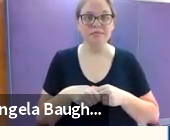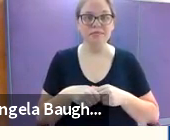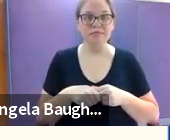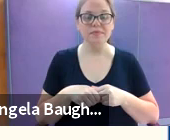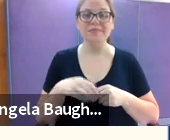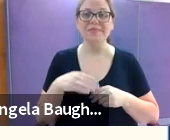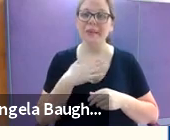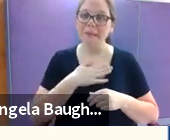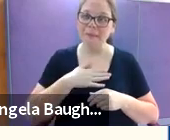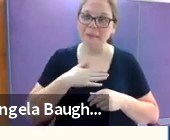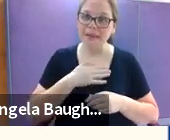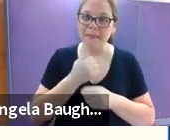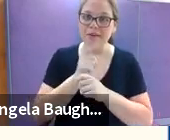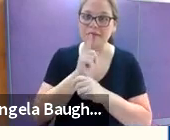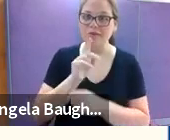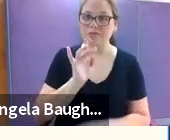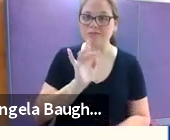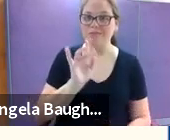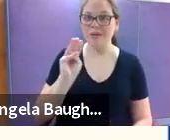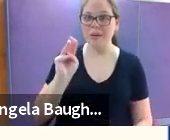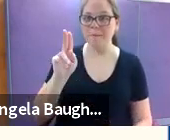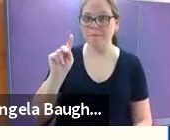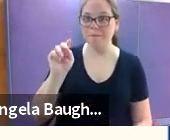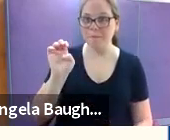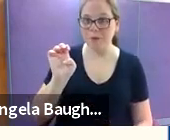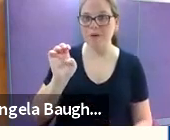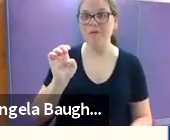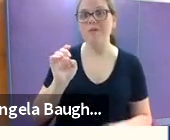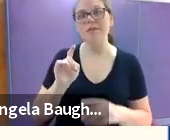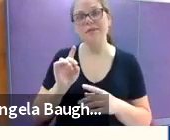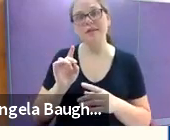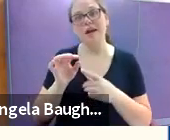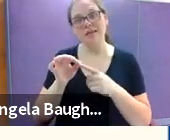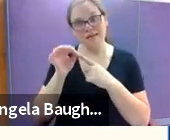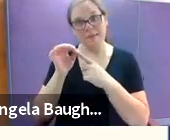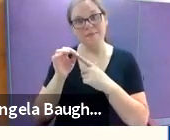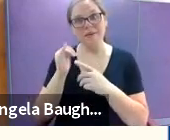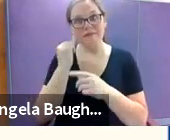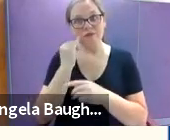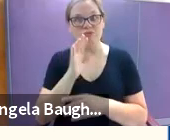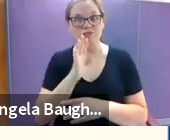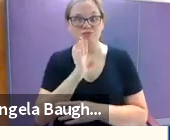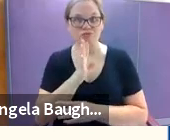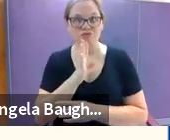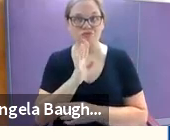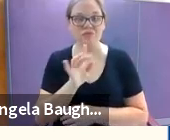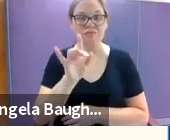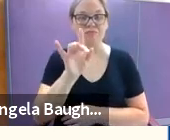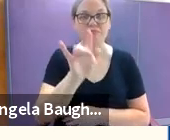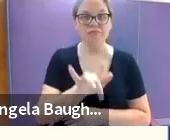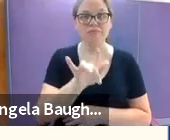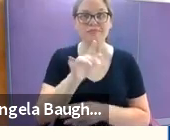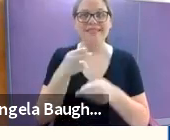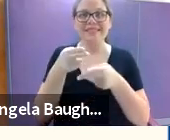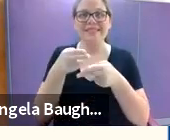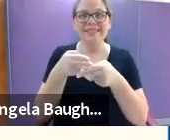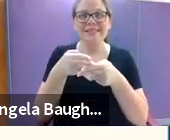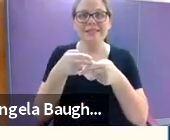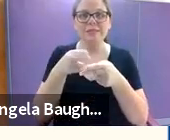Please make sure that you mute yourself unless talking. Press and hold the space bar to temporarily unmute.